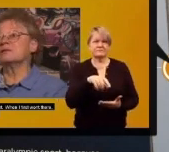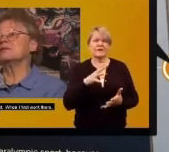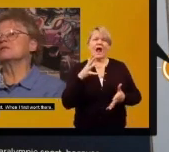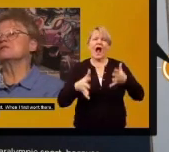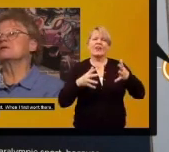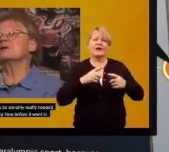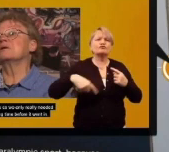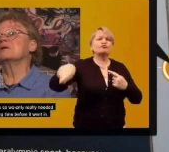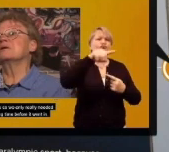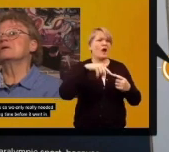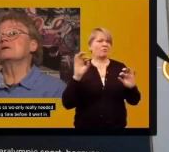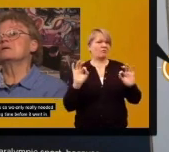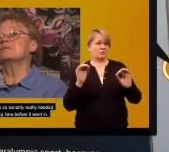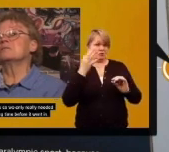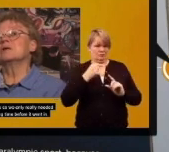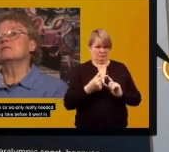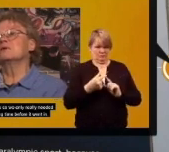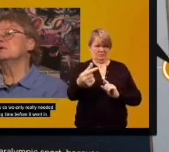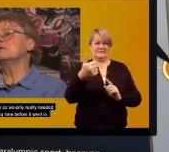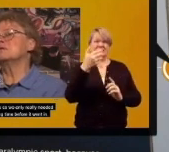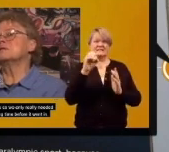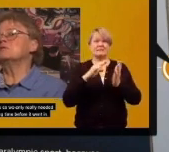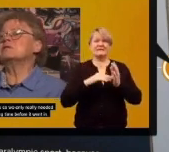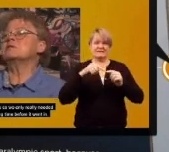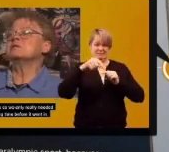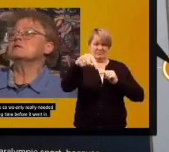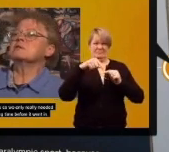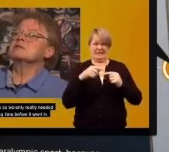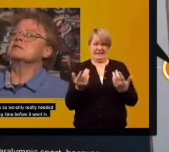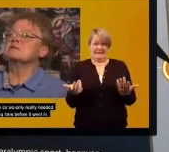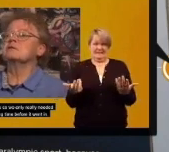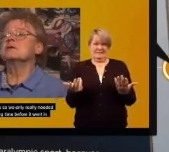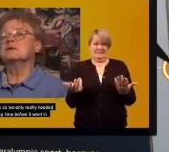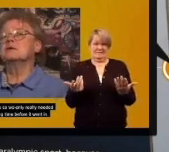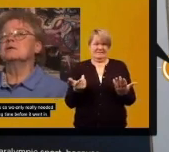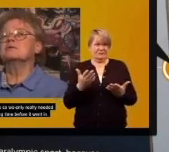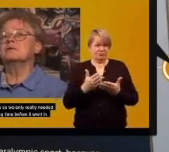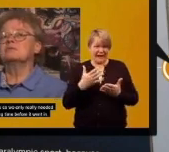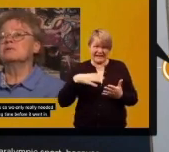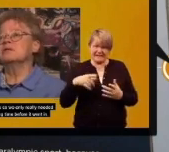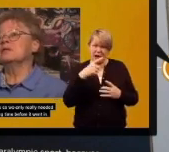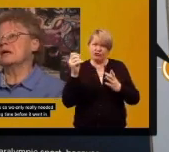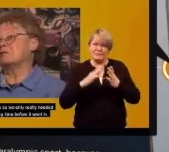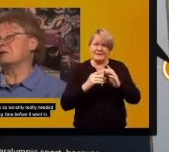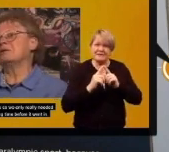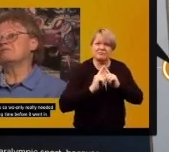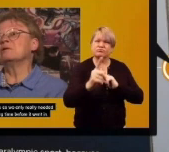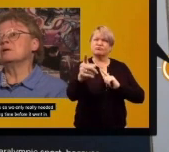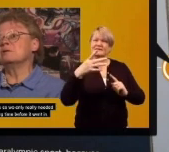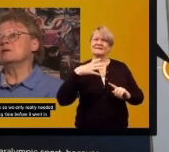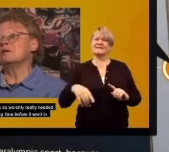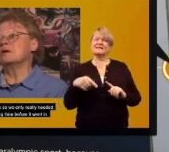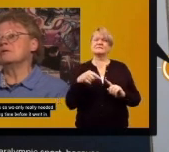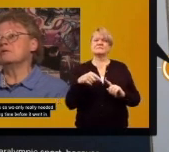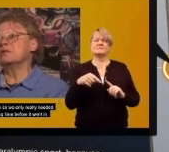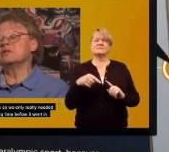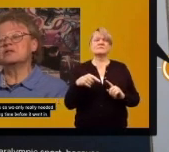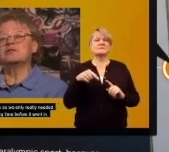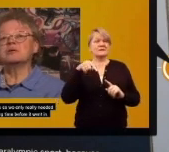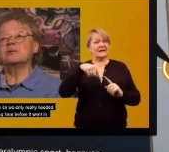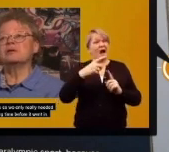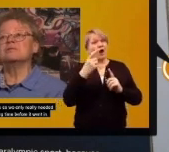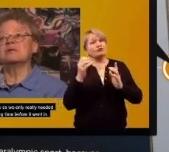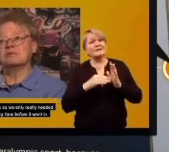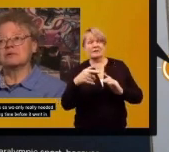no athletics track. We only did 60 metres in those days, so we only really needed a